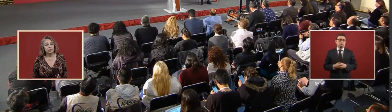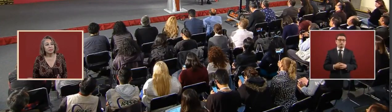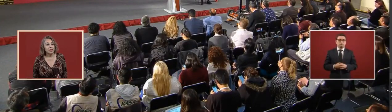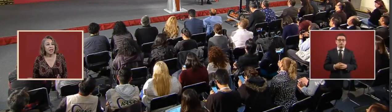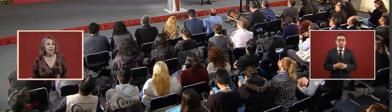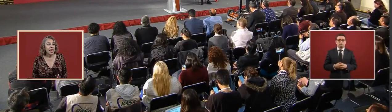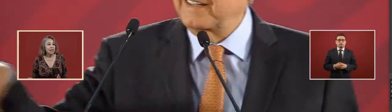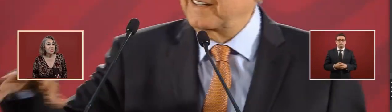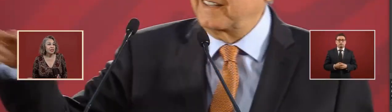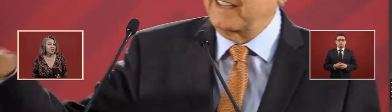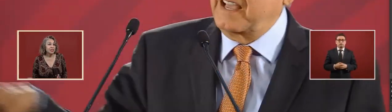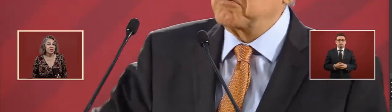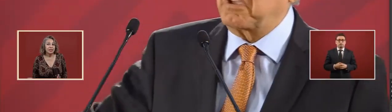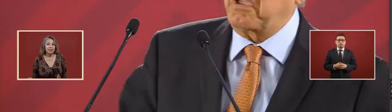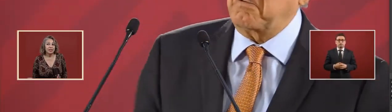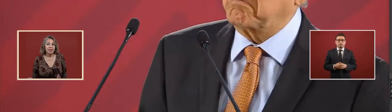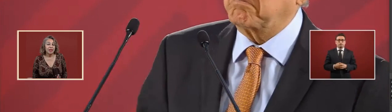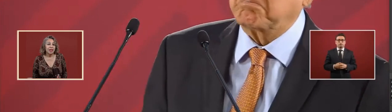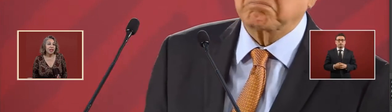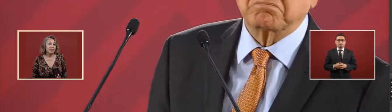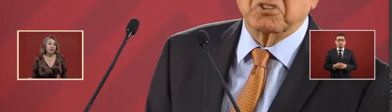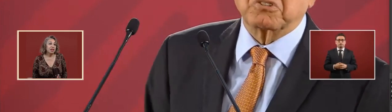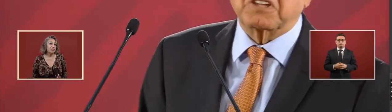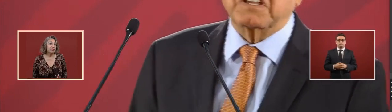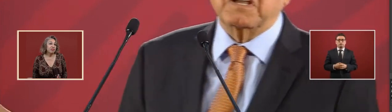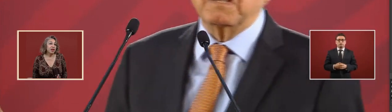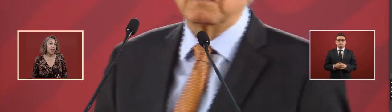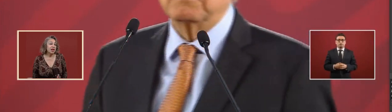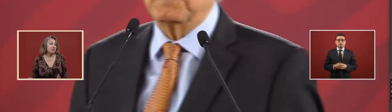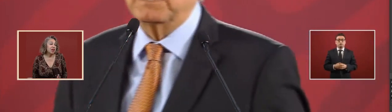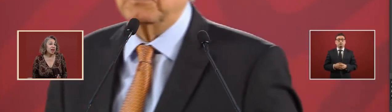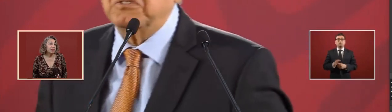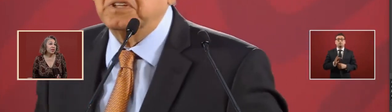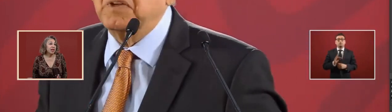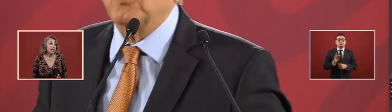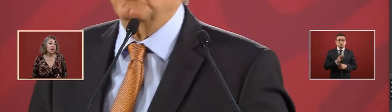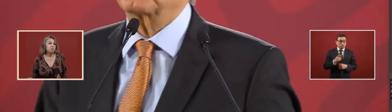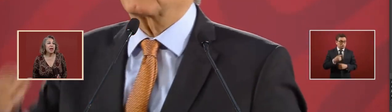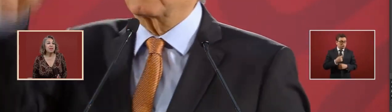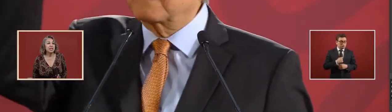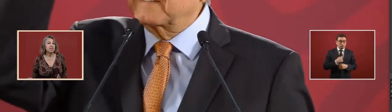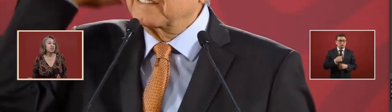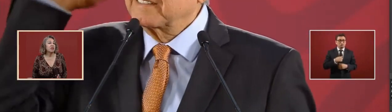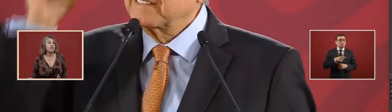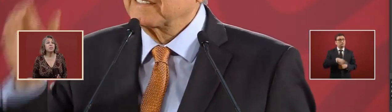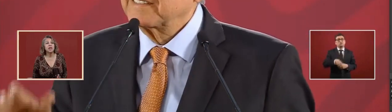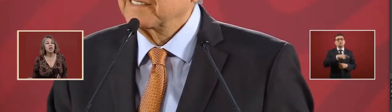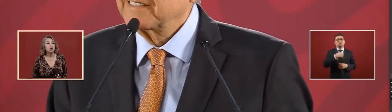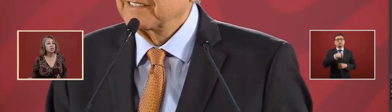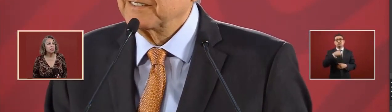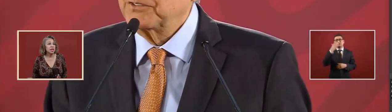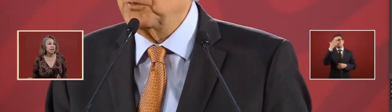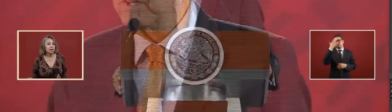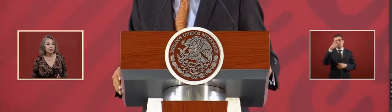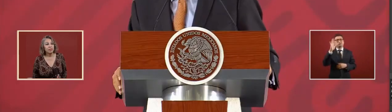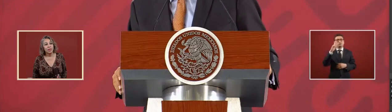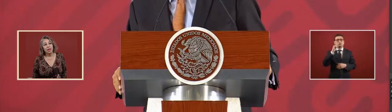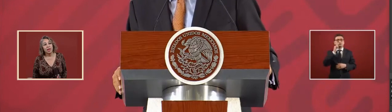Y and aunque even if I don't have any merits or if nobody knows